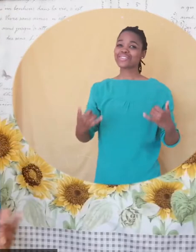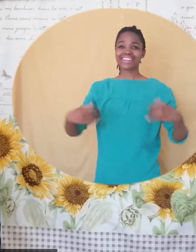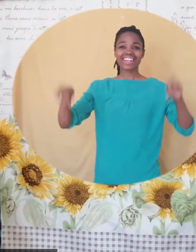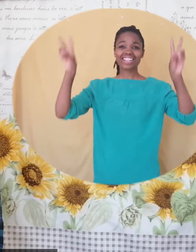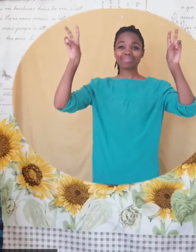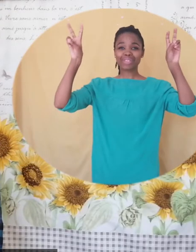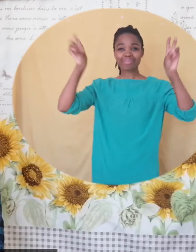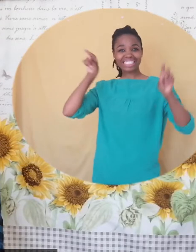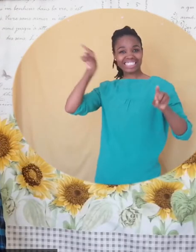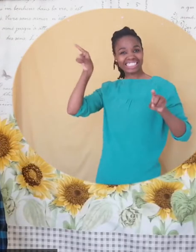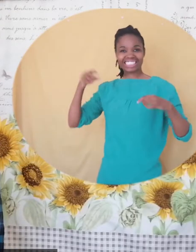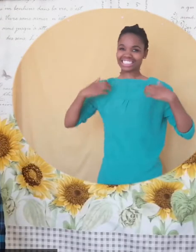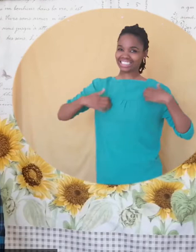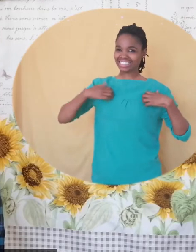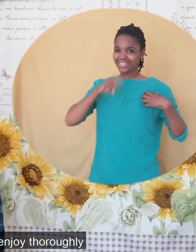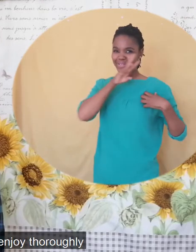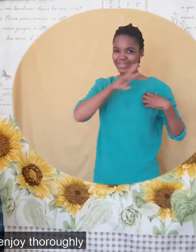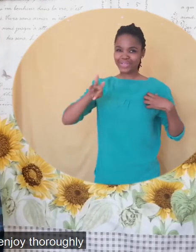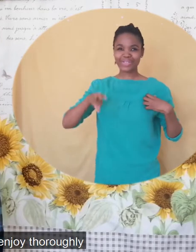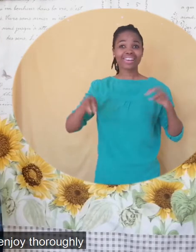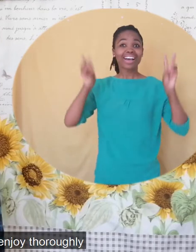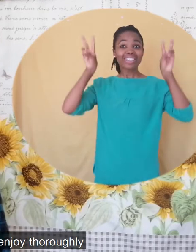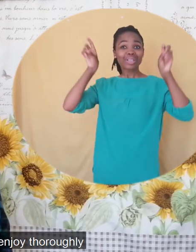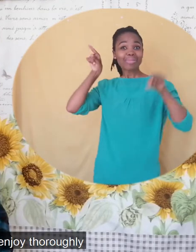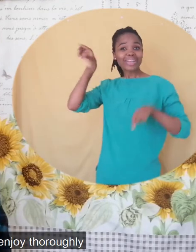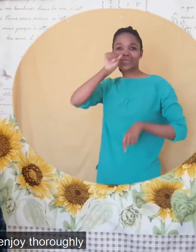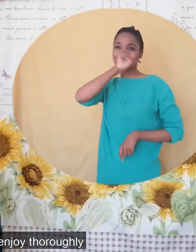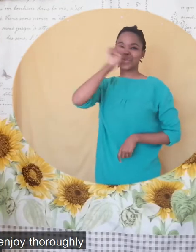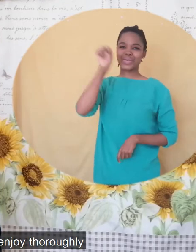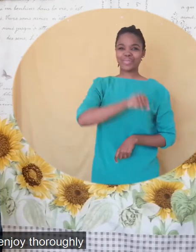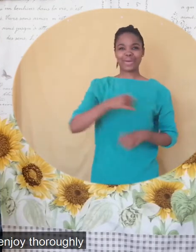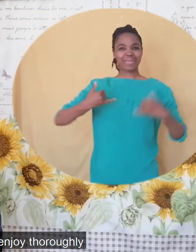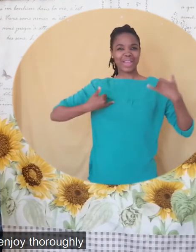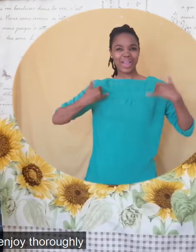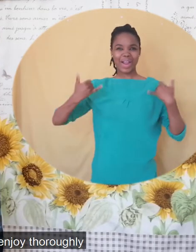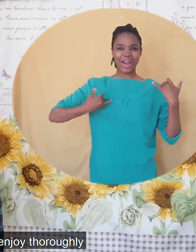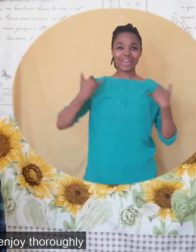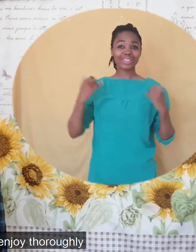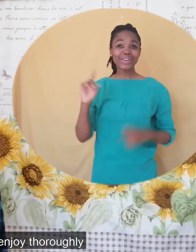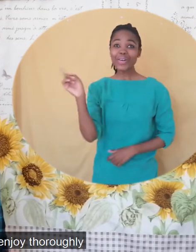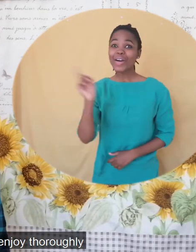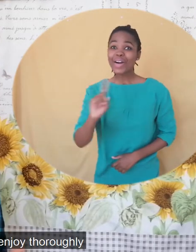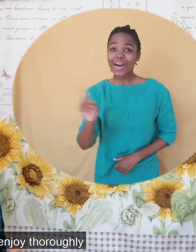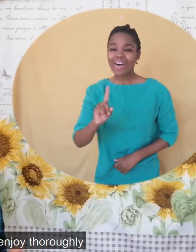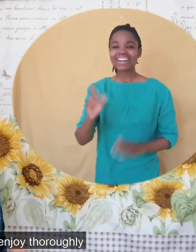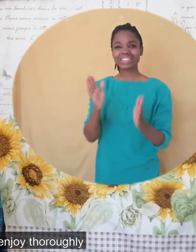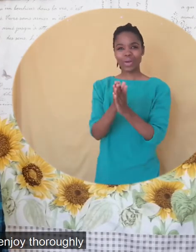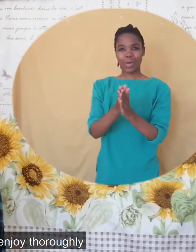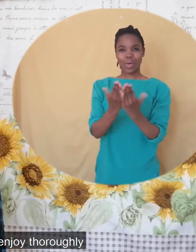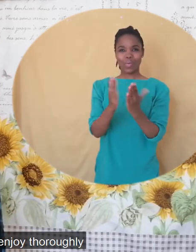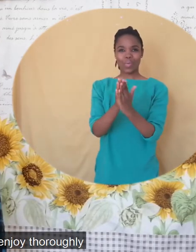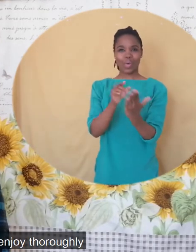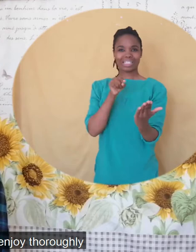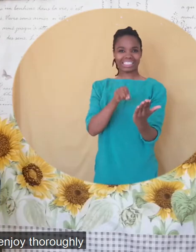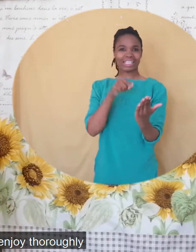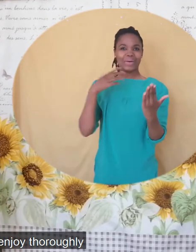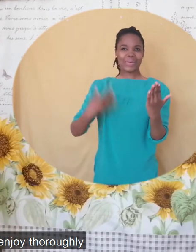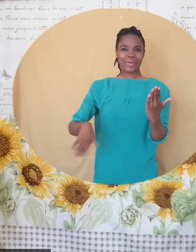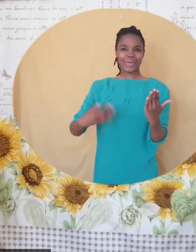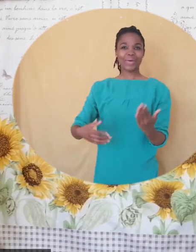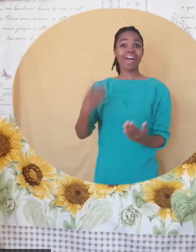I'm so excited about today's episode. I'm going to talk about the topic that I enjoy thoroughly, which is